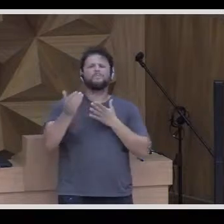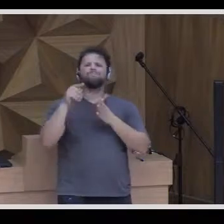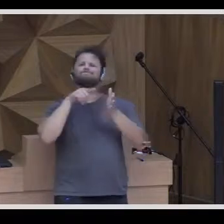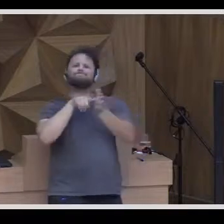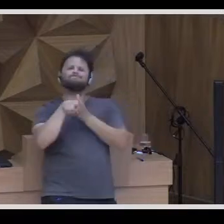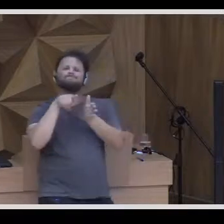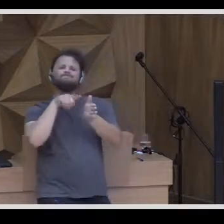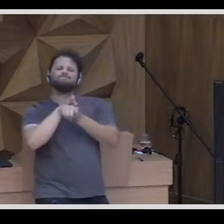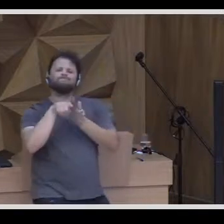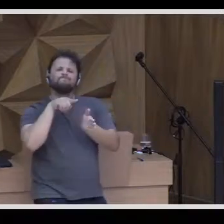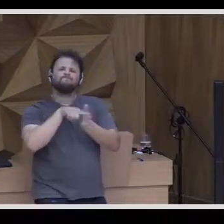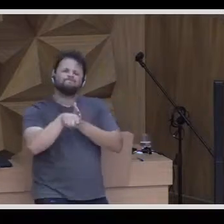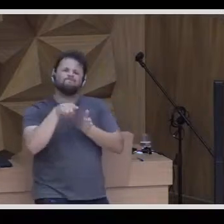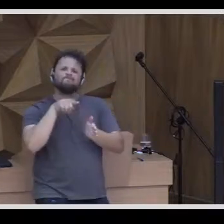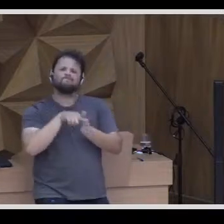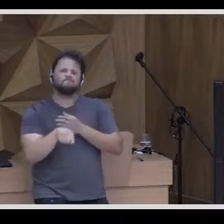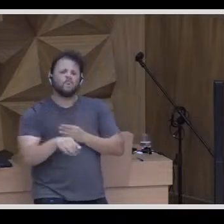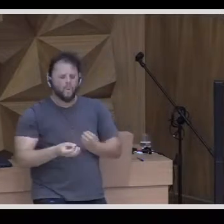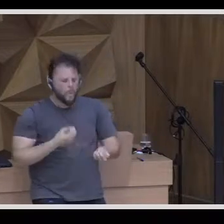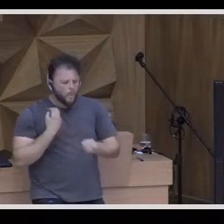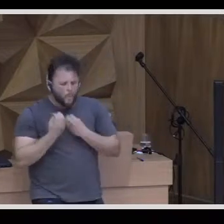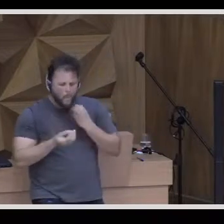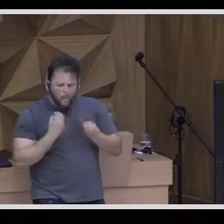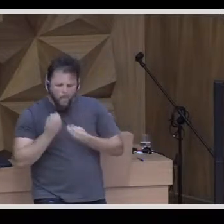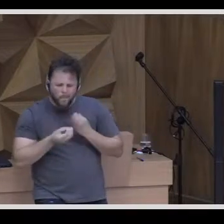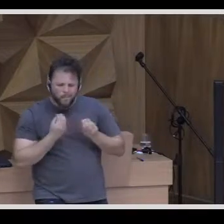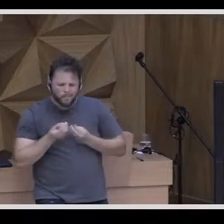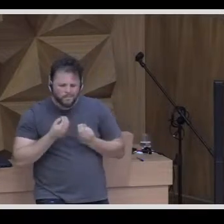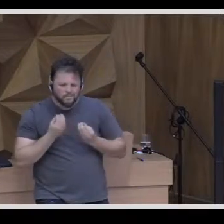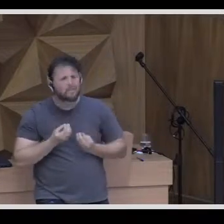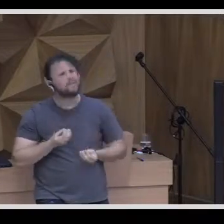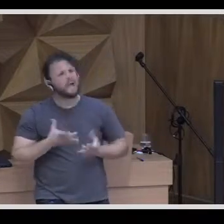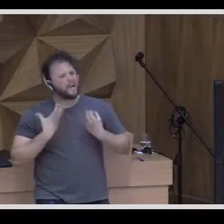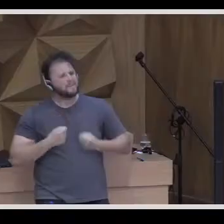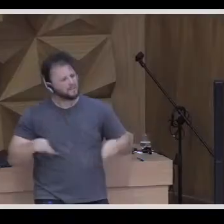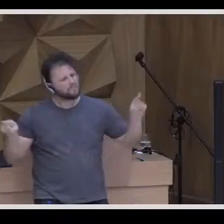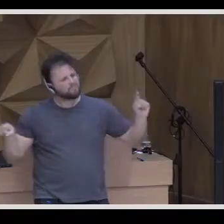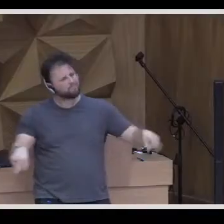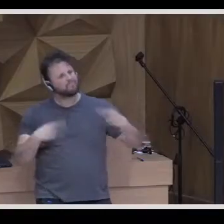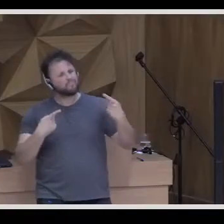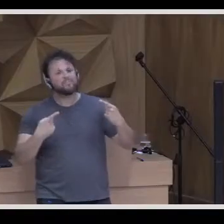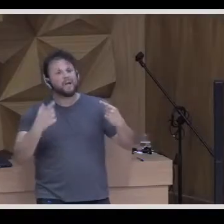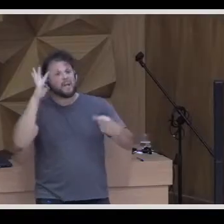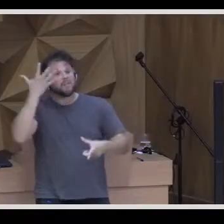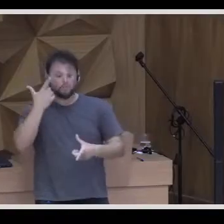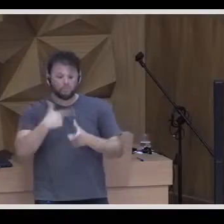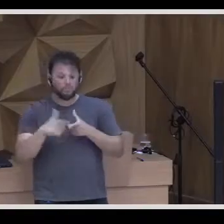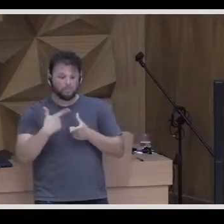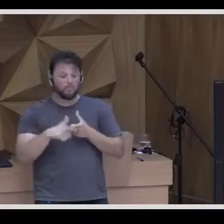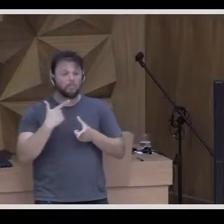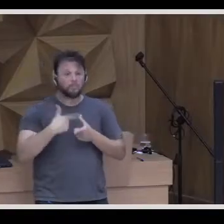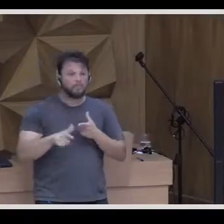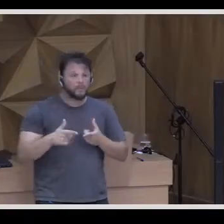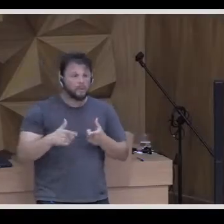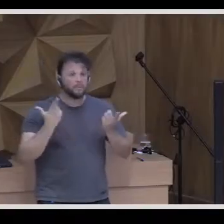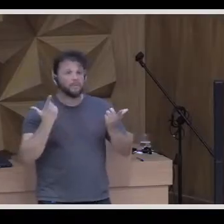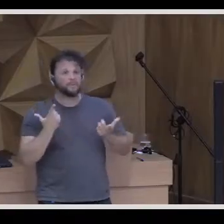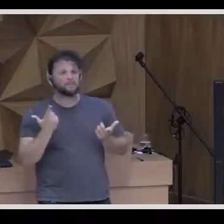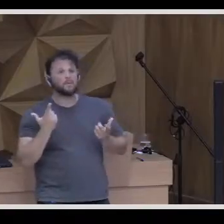address these? And what is the solution to these fundamental problems that are increasing and